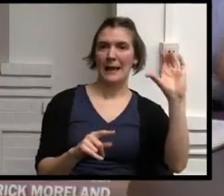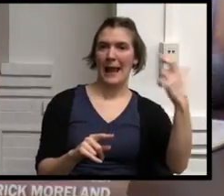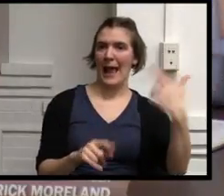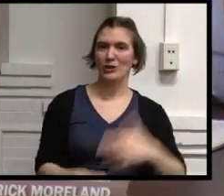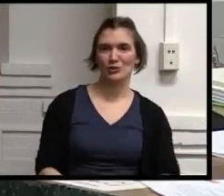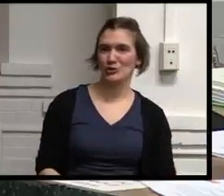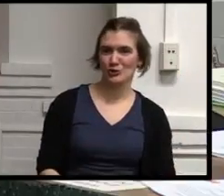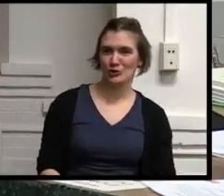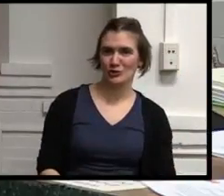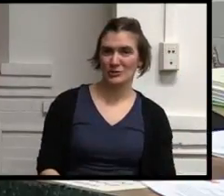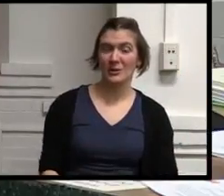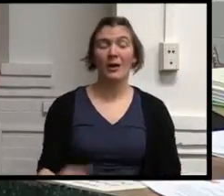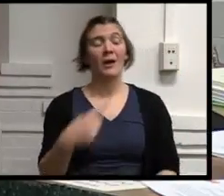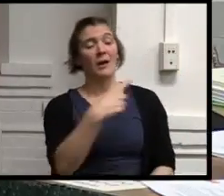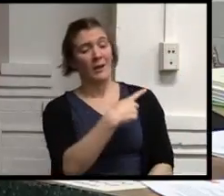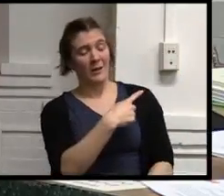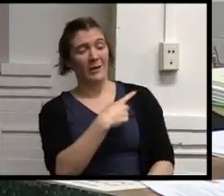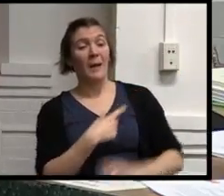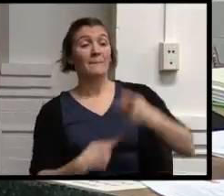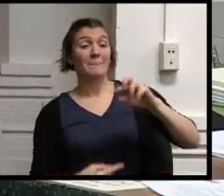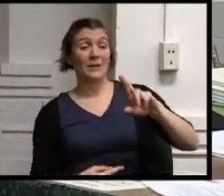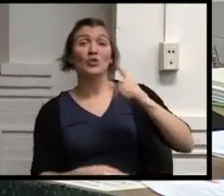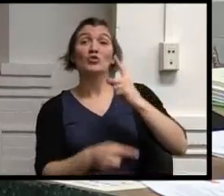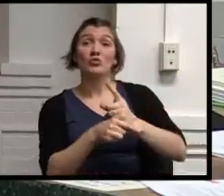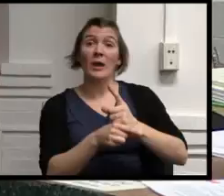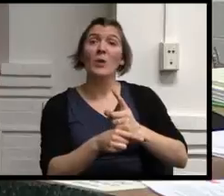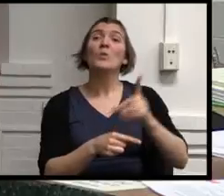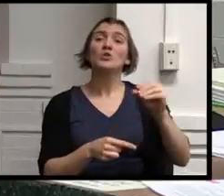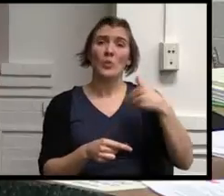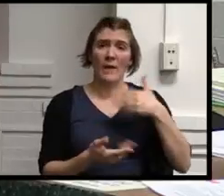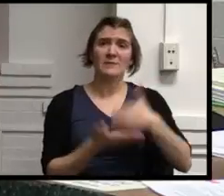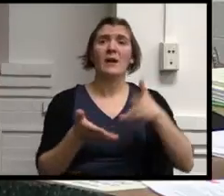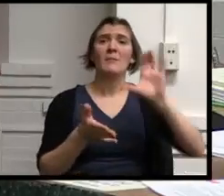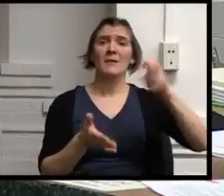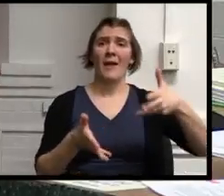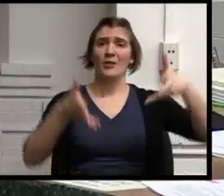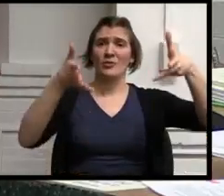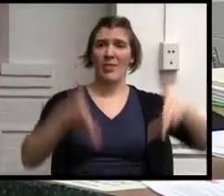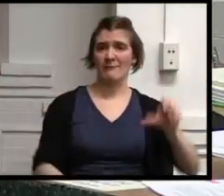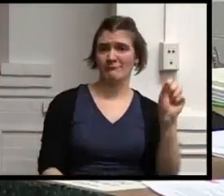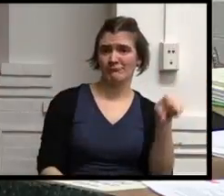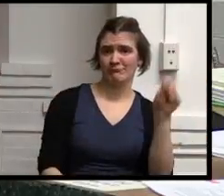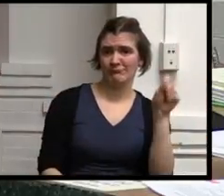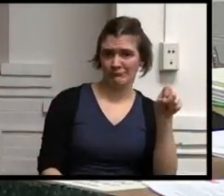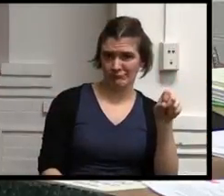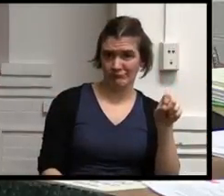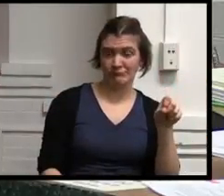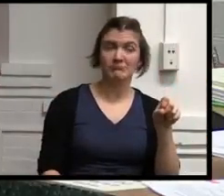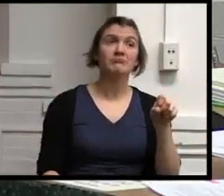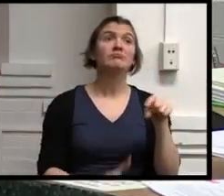But even though it's not all cash, there is a substantial cash balance in that fund as well. And one of the